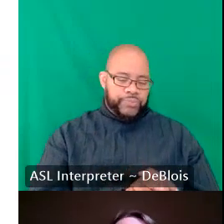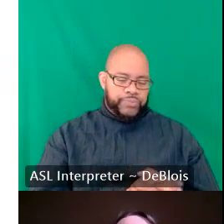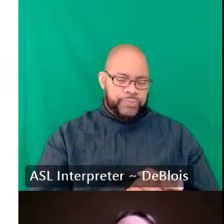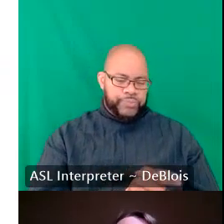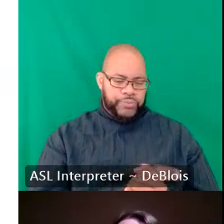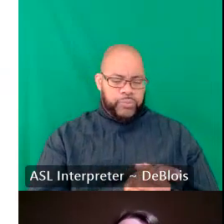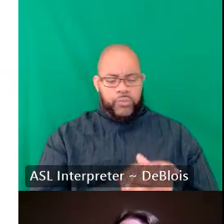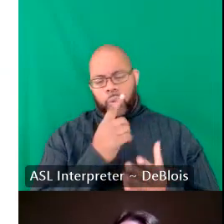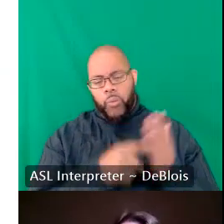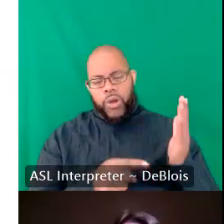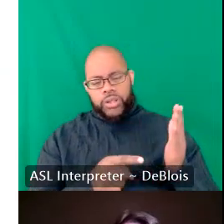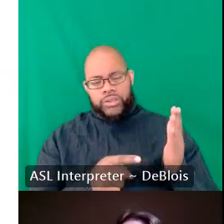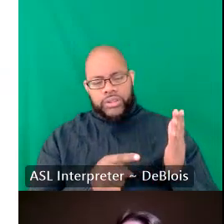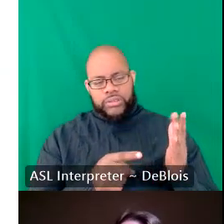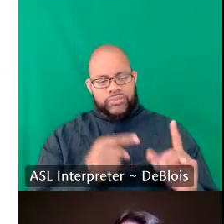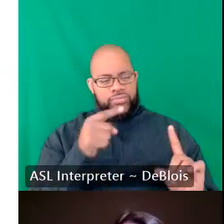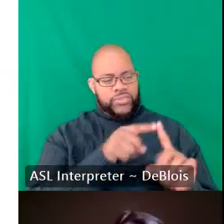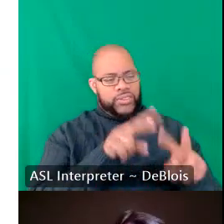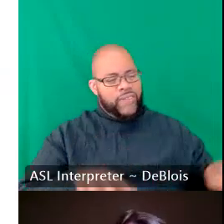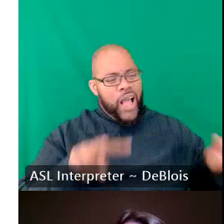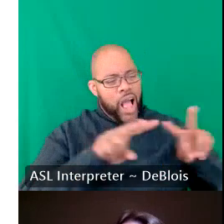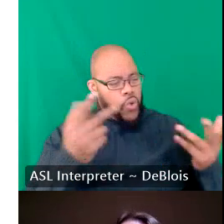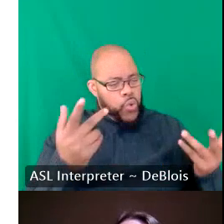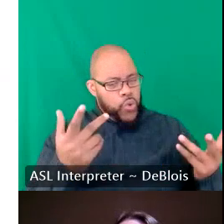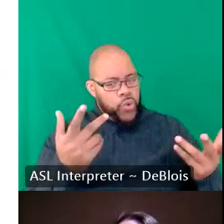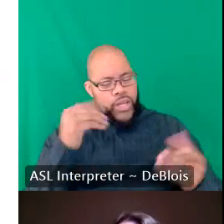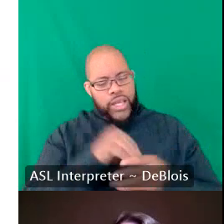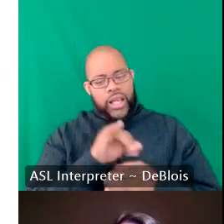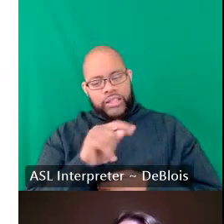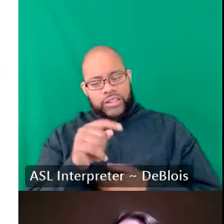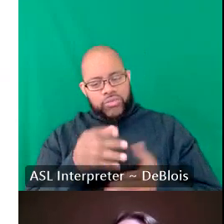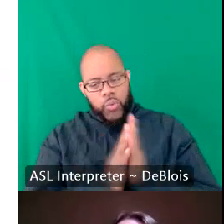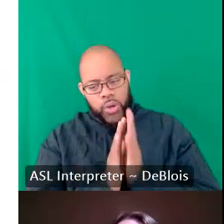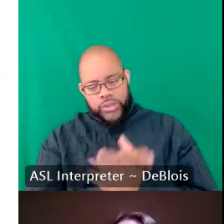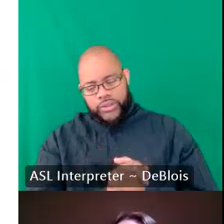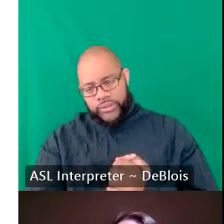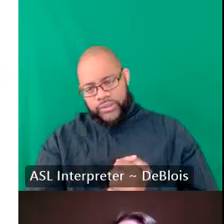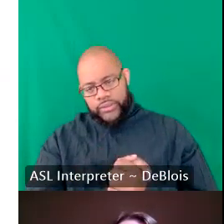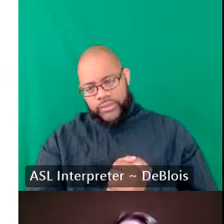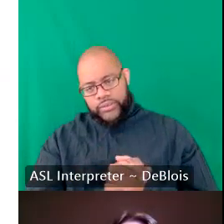what's the bang for the buck in the IT request.